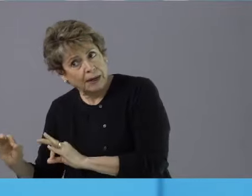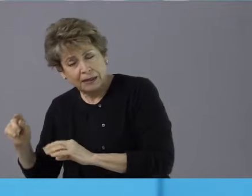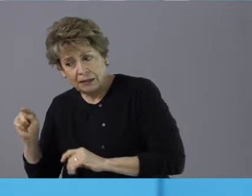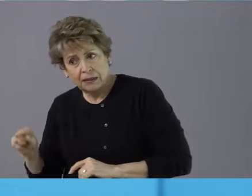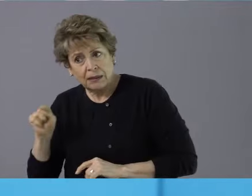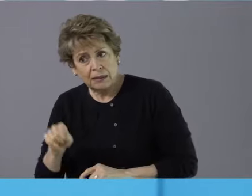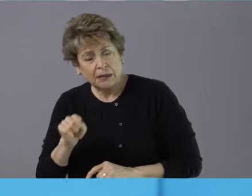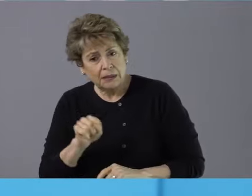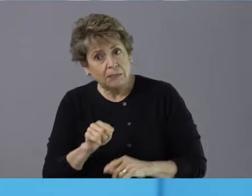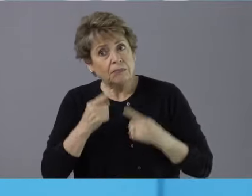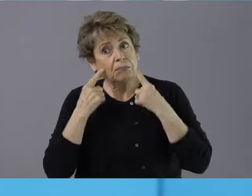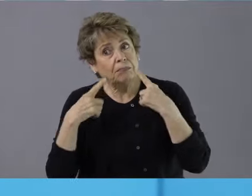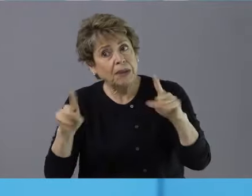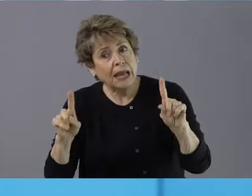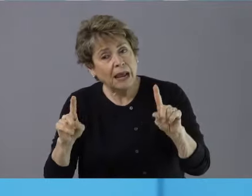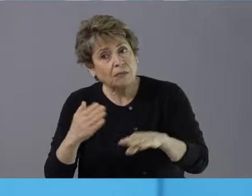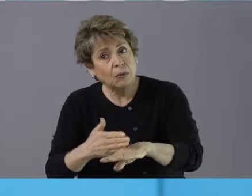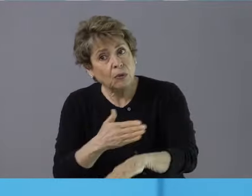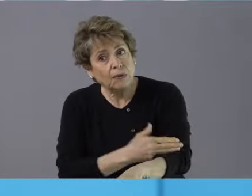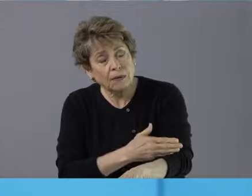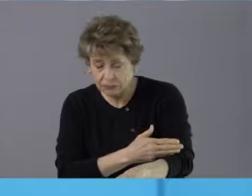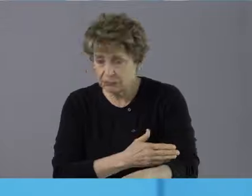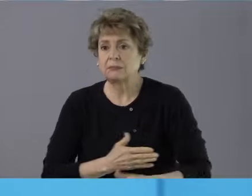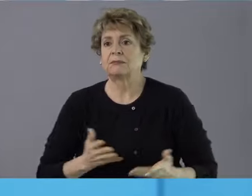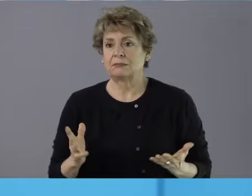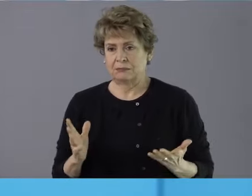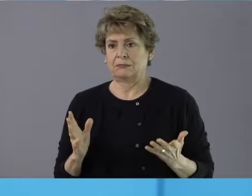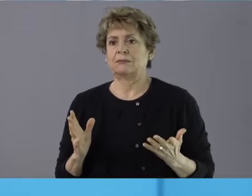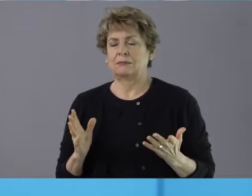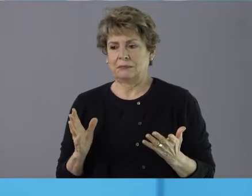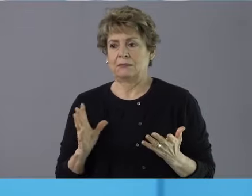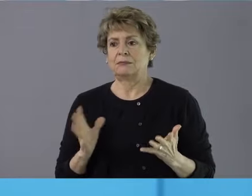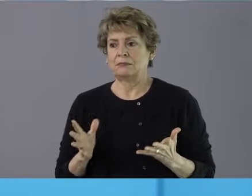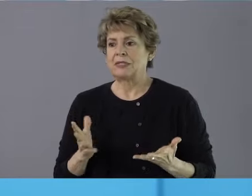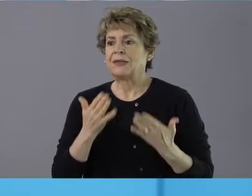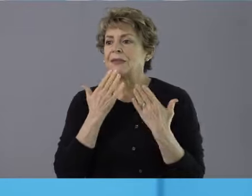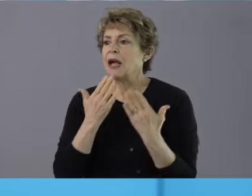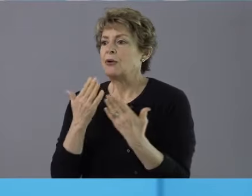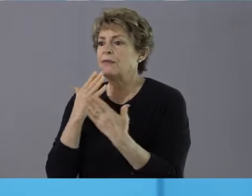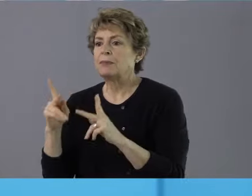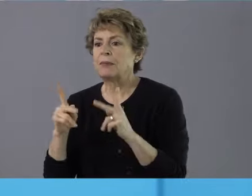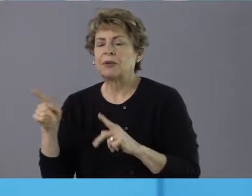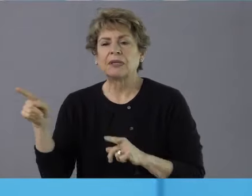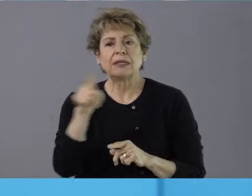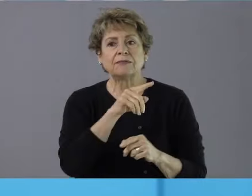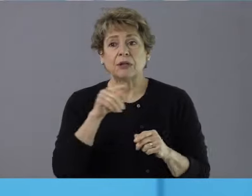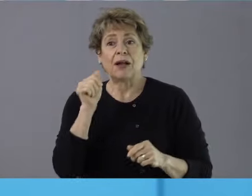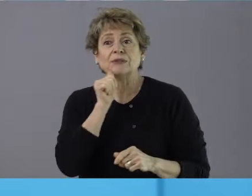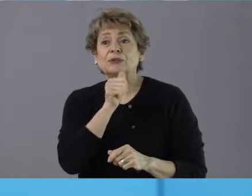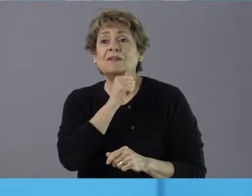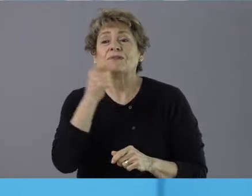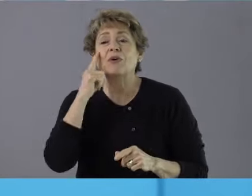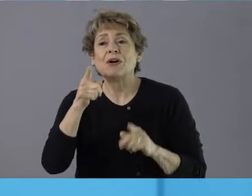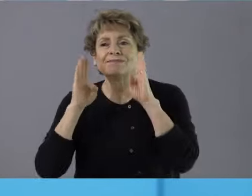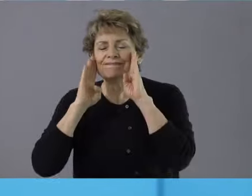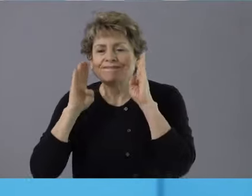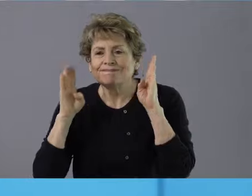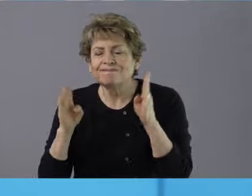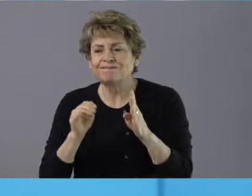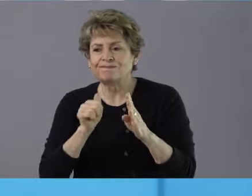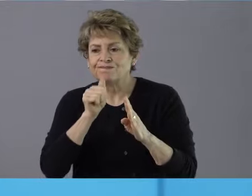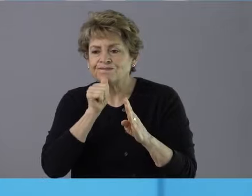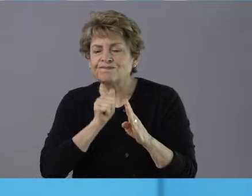our state. I want to thank Arizonans from across the board for staying focused on the task at hand and what's in front